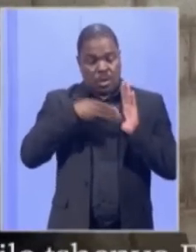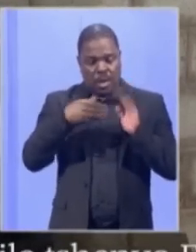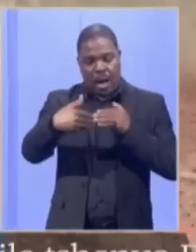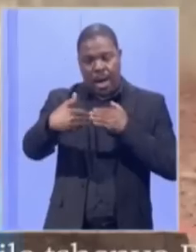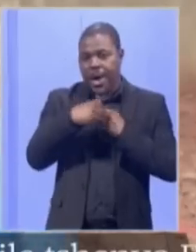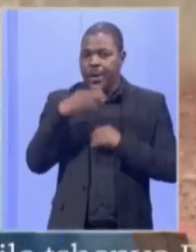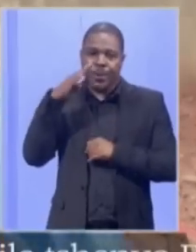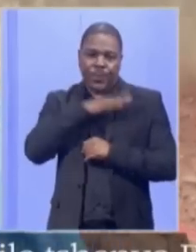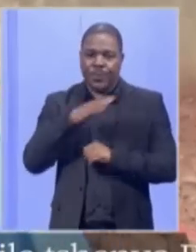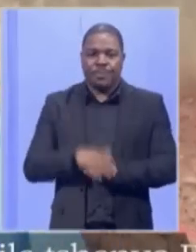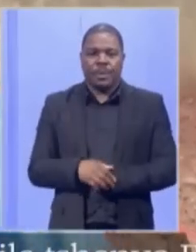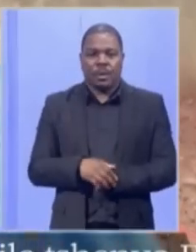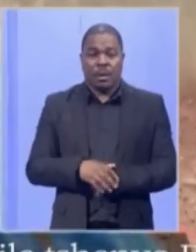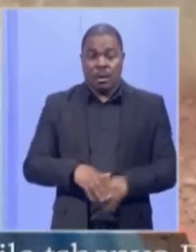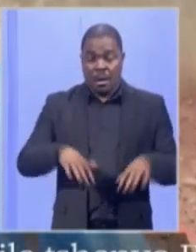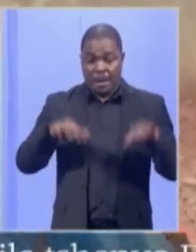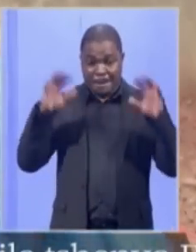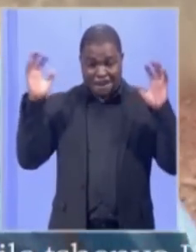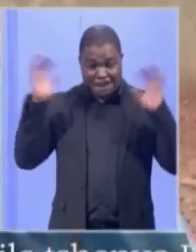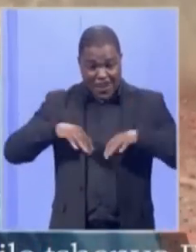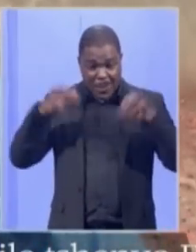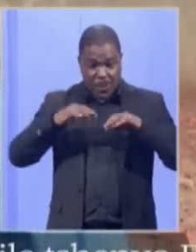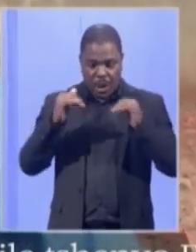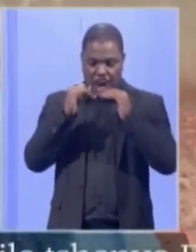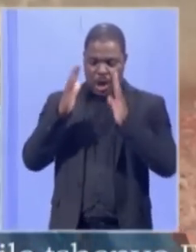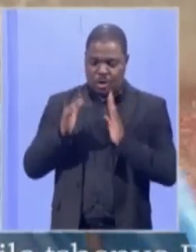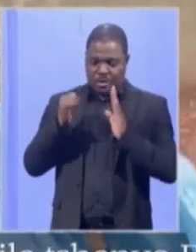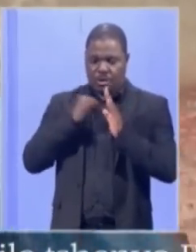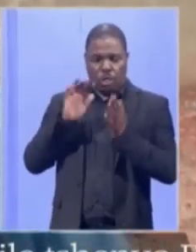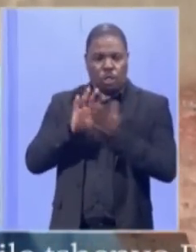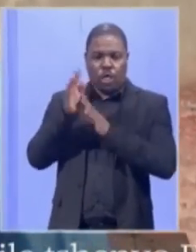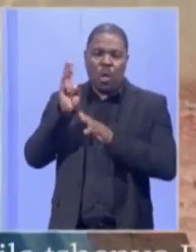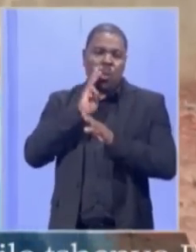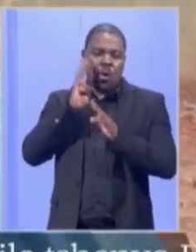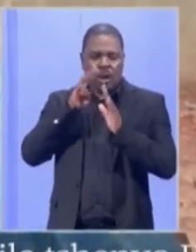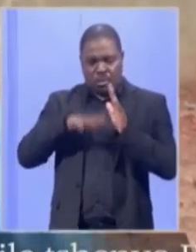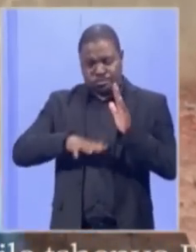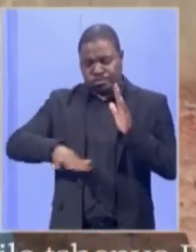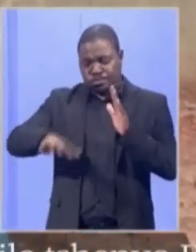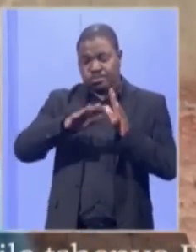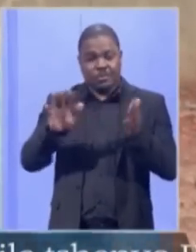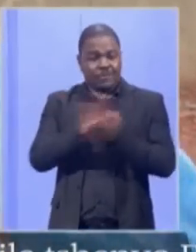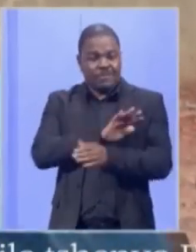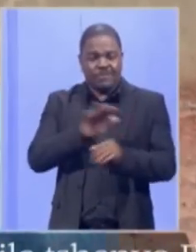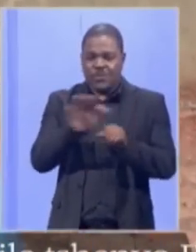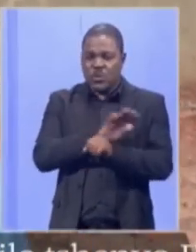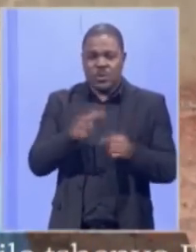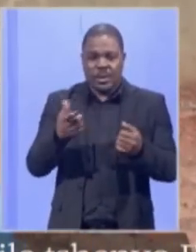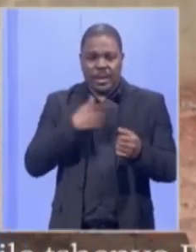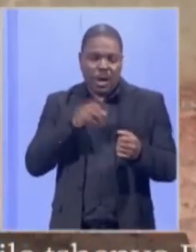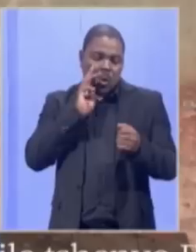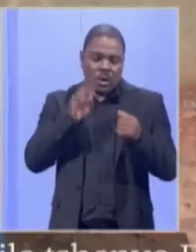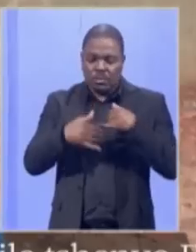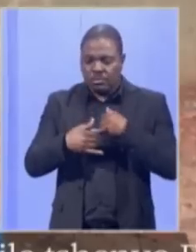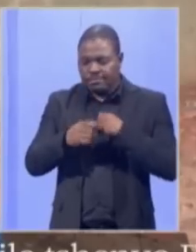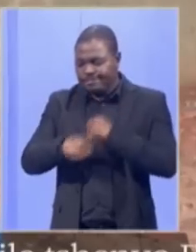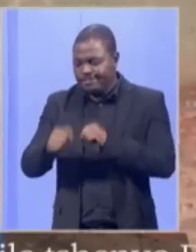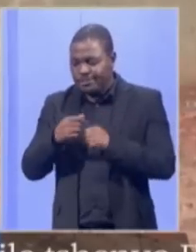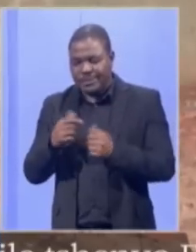mala pula e dametsitseng ka go tsemetsi fela ka tlung ke dona ba itsentsha metsi fela ona ne se je